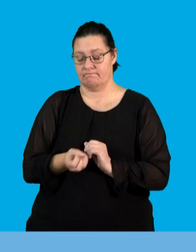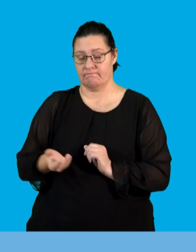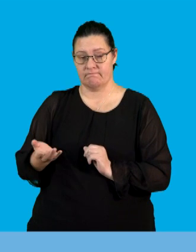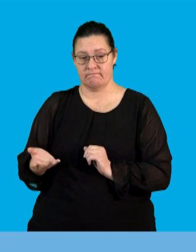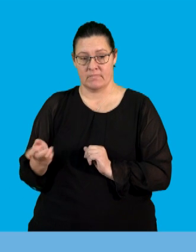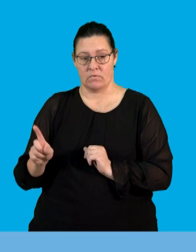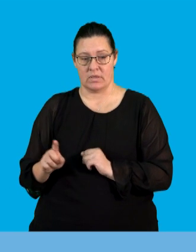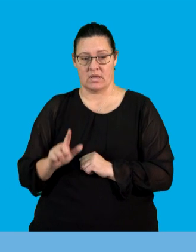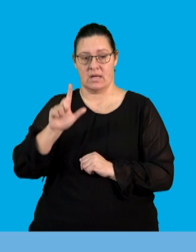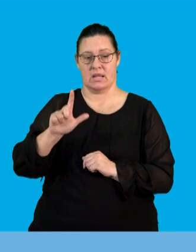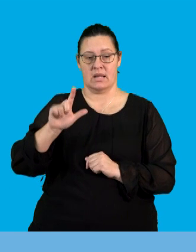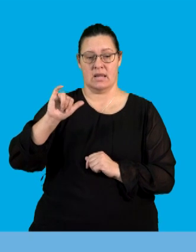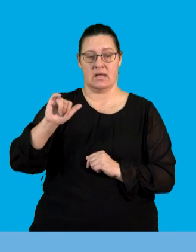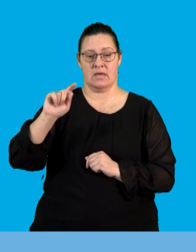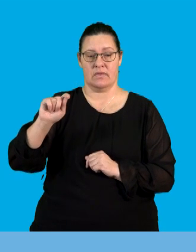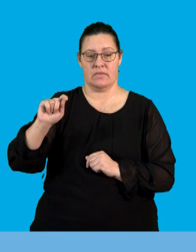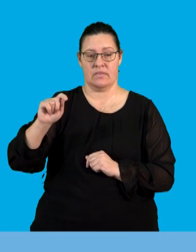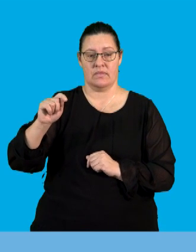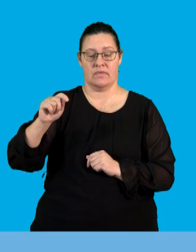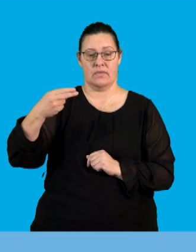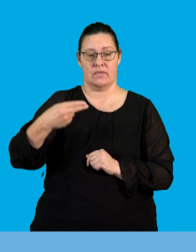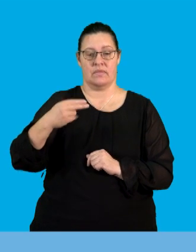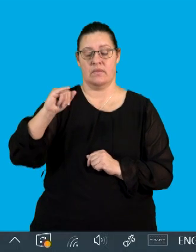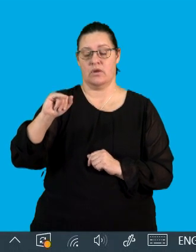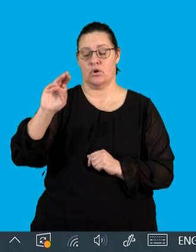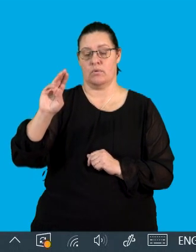reacting to form lithium sulfate.